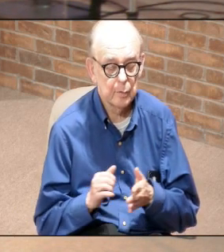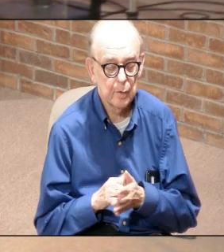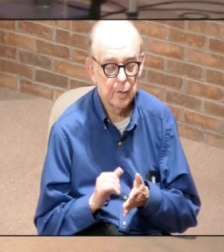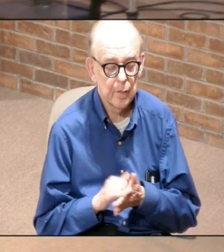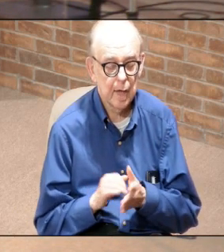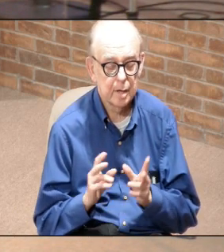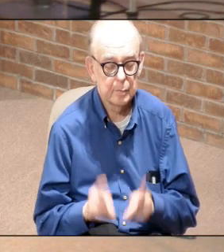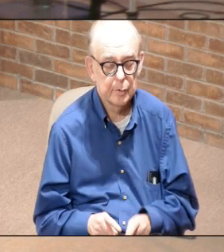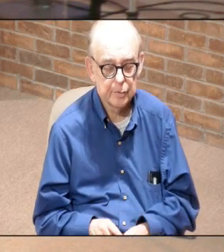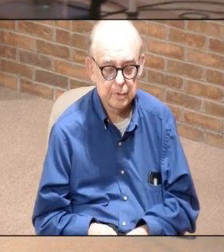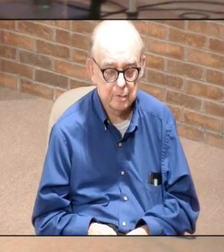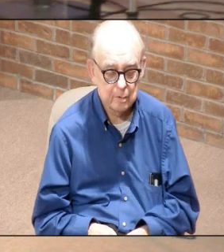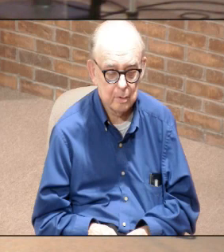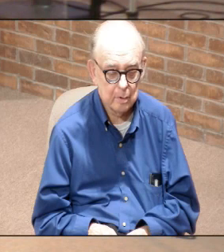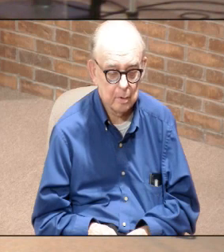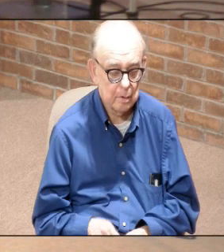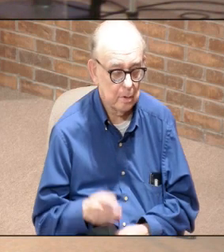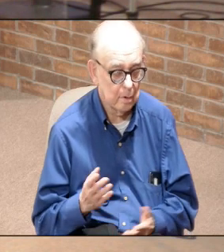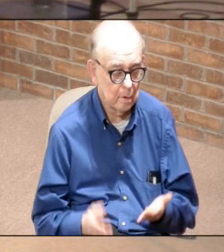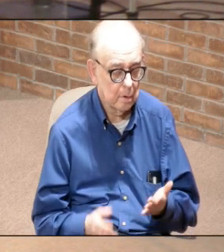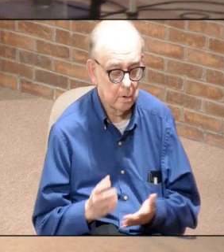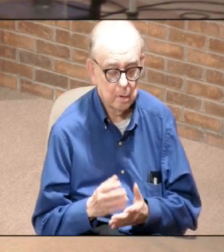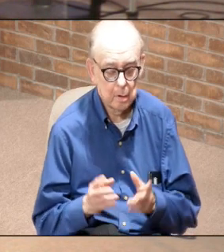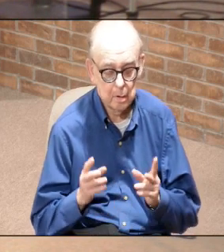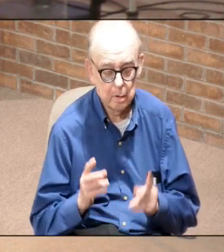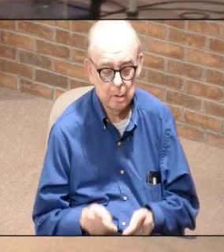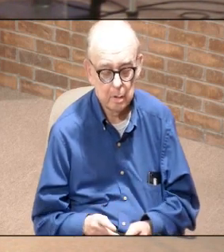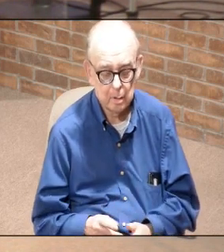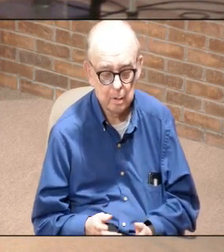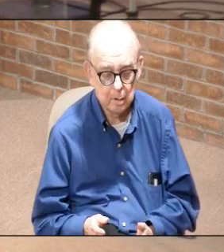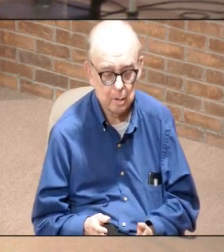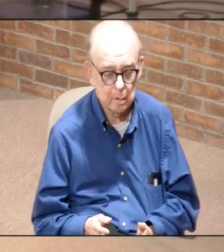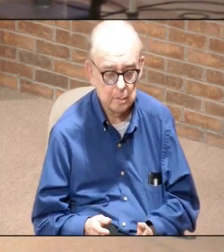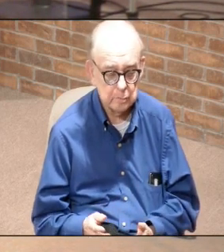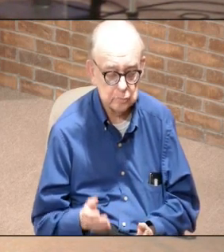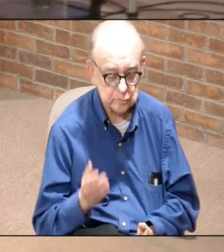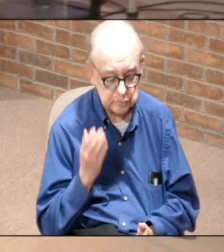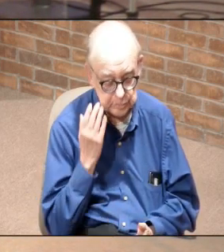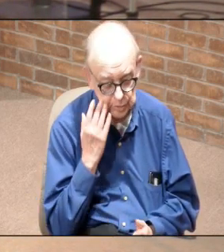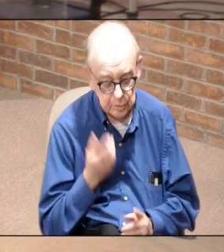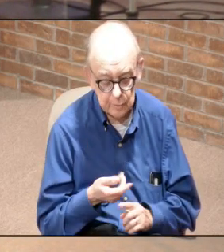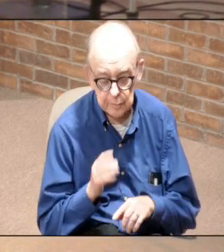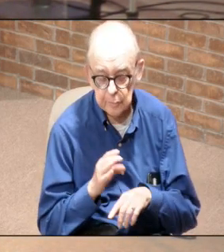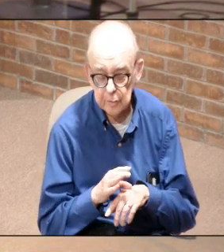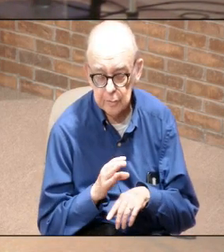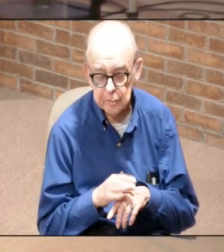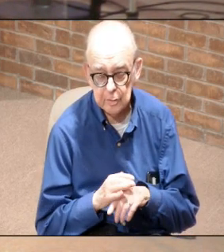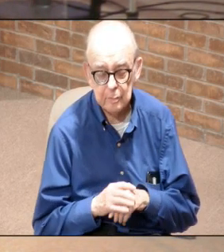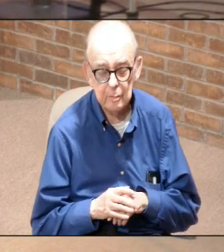person. Or maybe it's somebody that you've known from church.